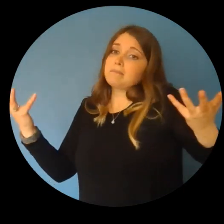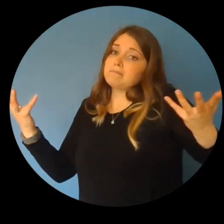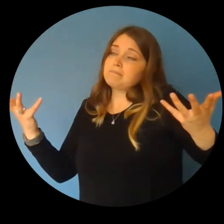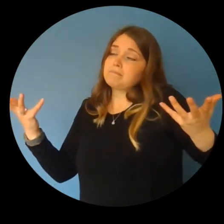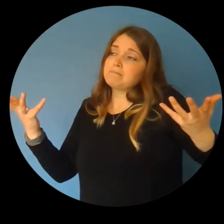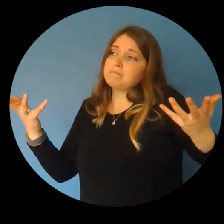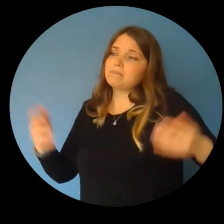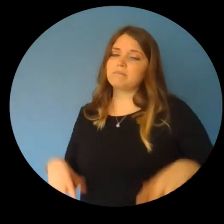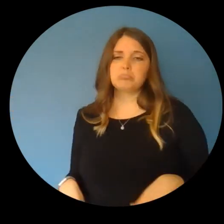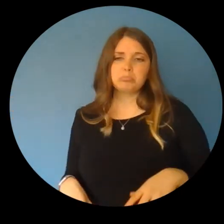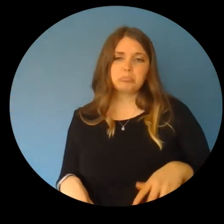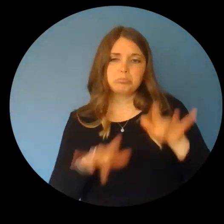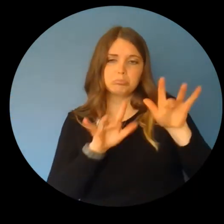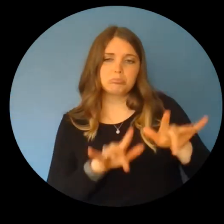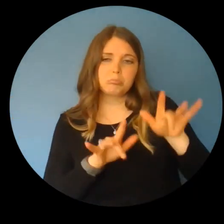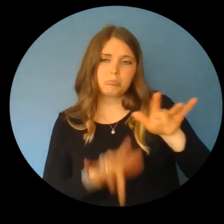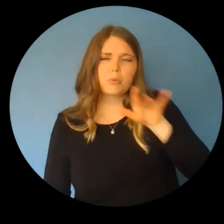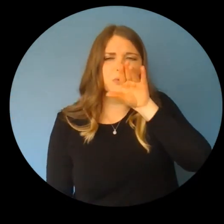Poor goose.